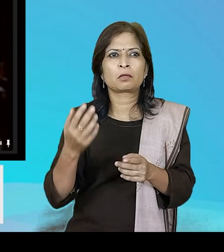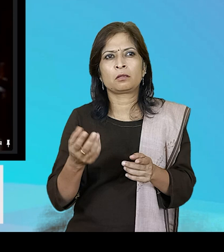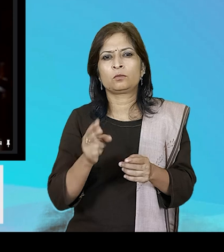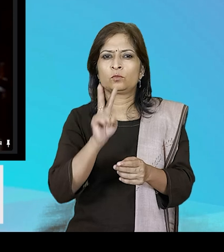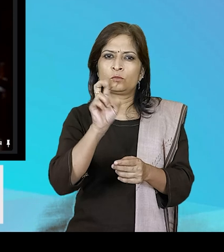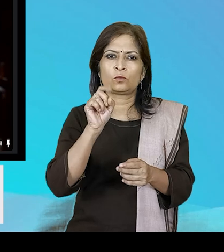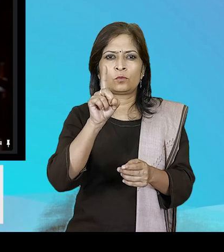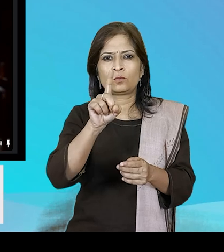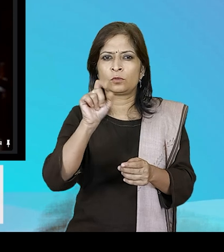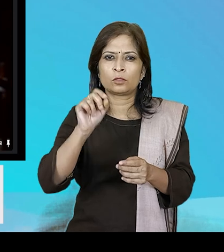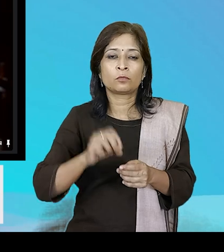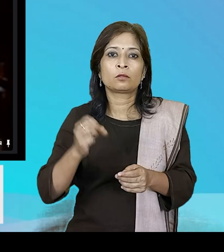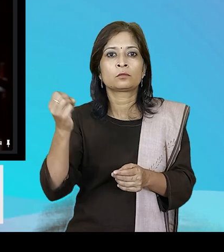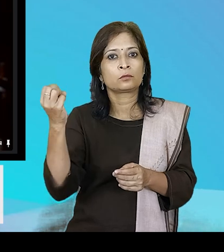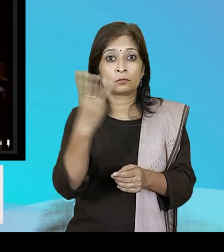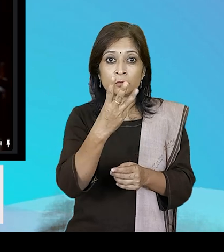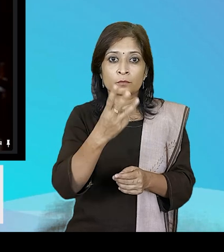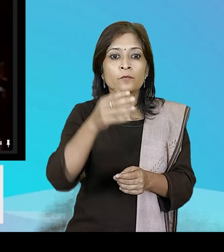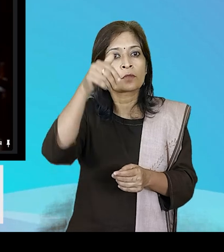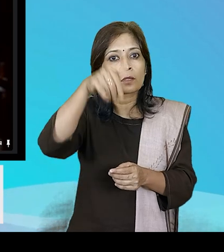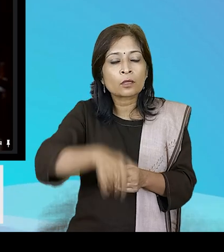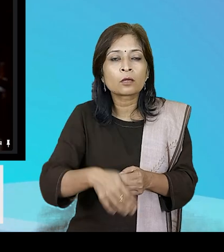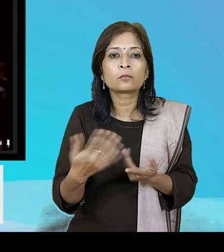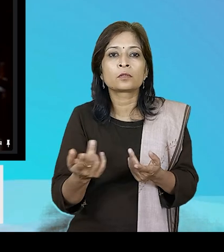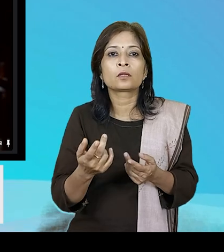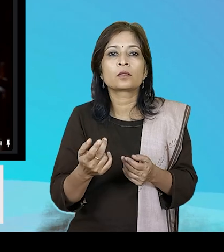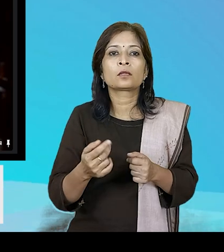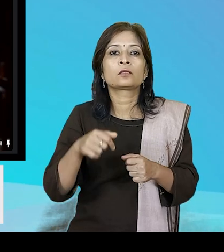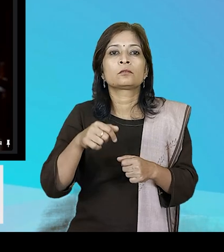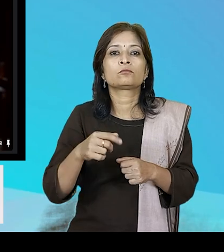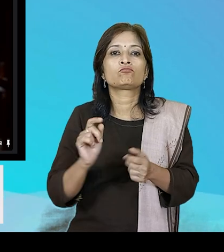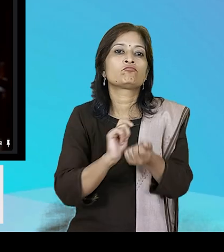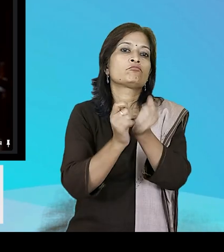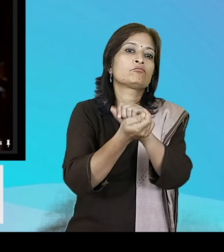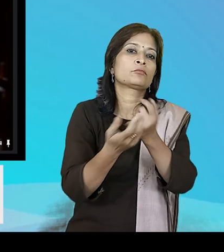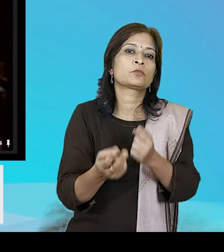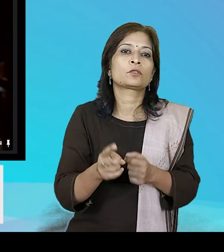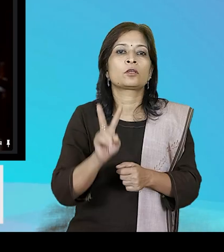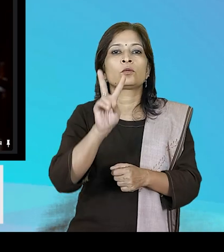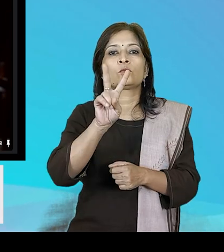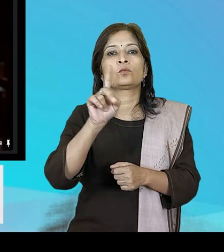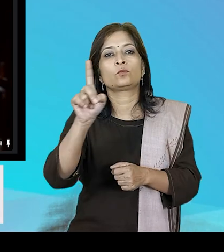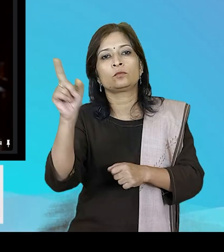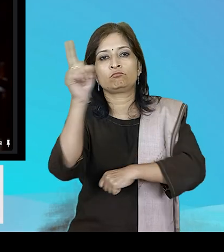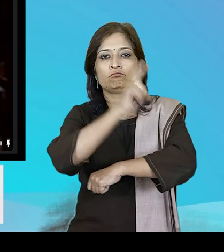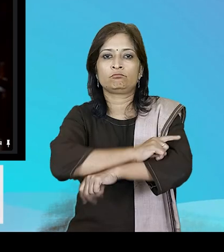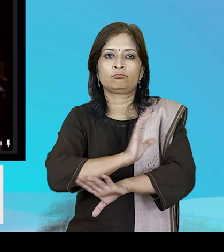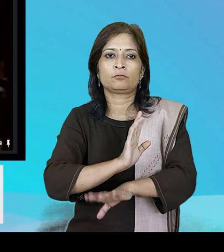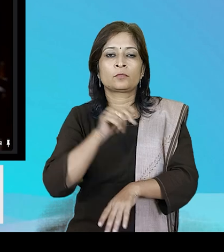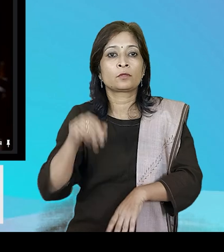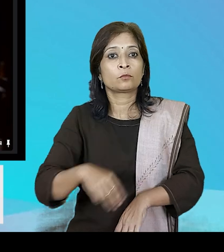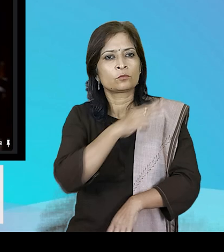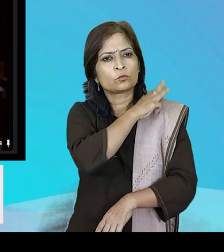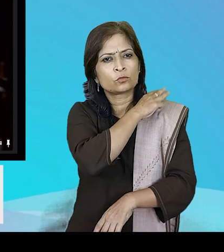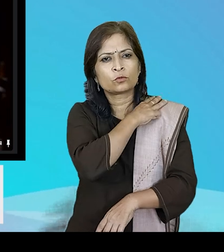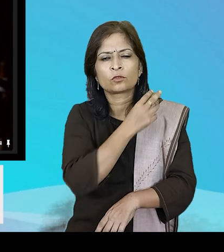in 2010, our current timeline is 21 days. The police of various states, they have these tablets